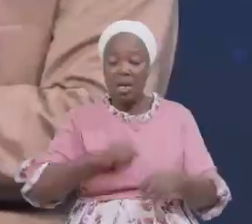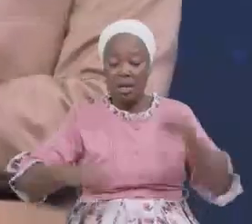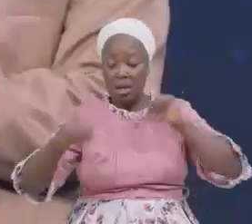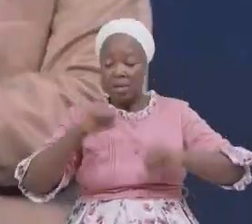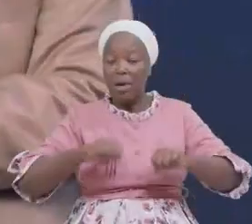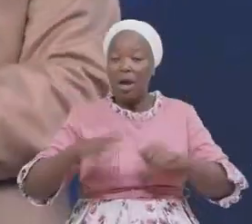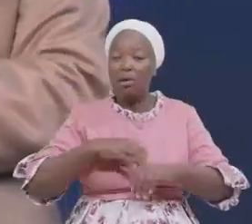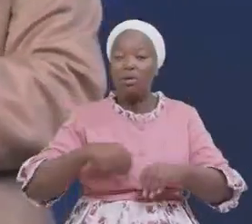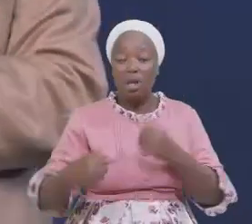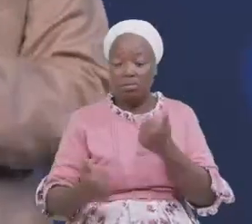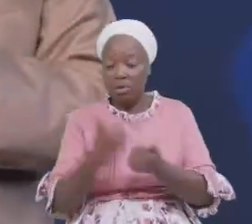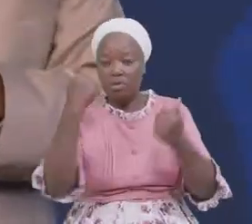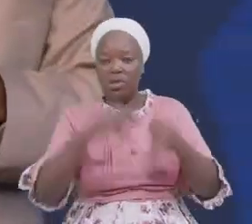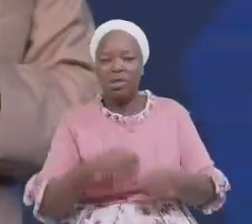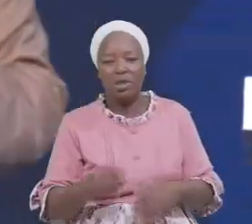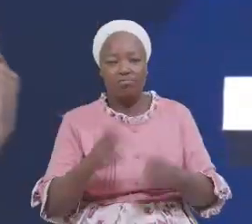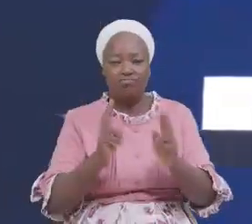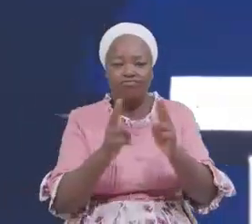hurry up.